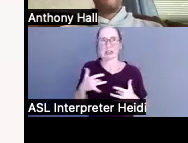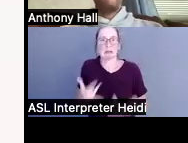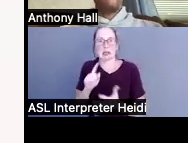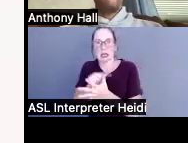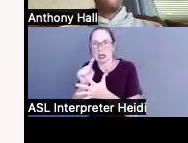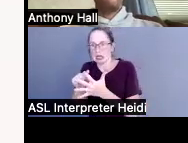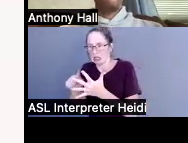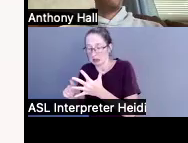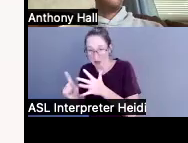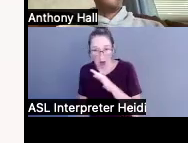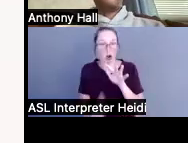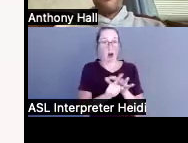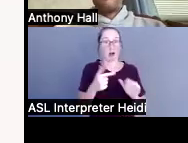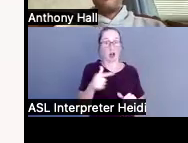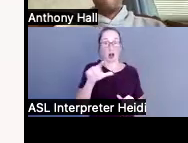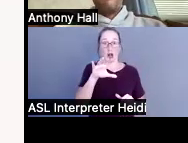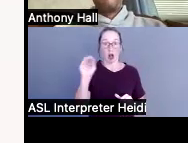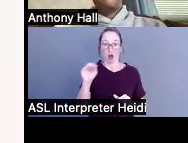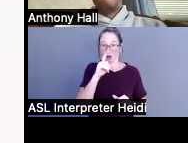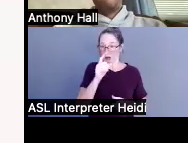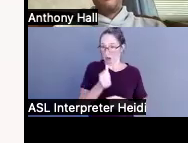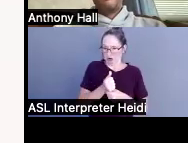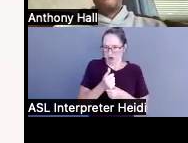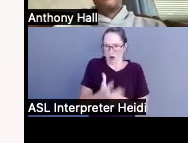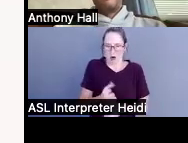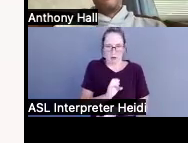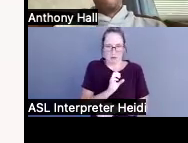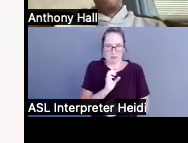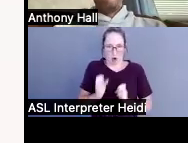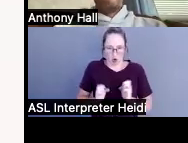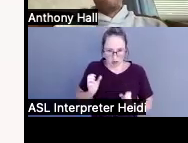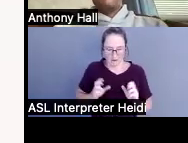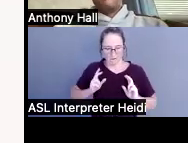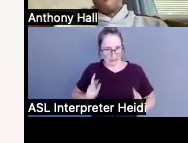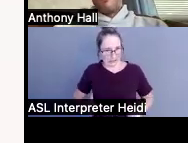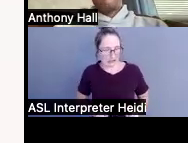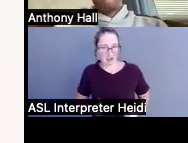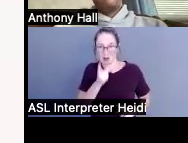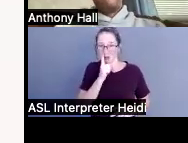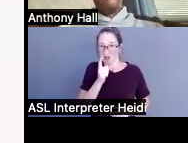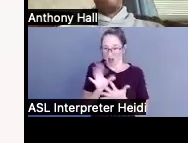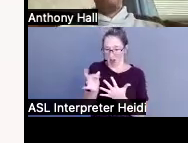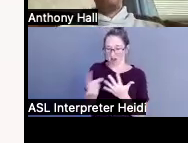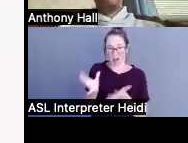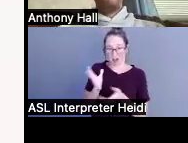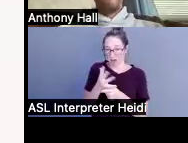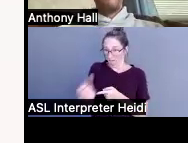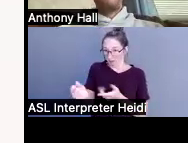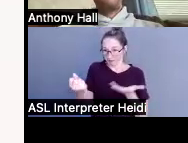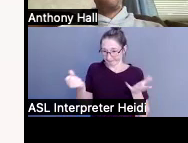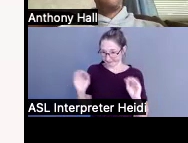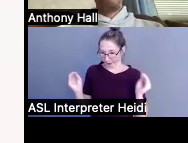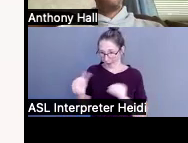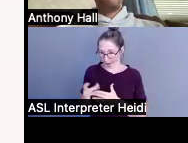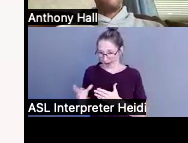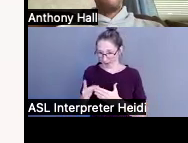they've come to Glow, they're exhausted emotionally, physically. They're pretty much out of options. So for us, just